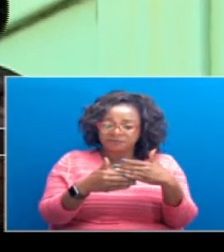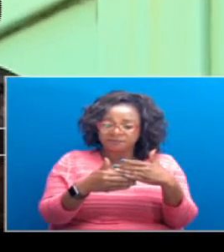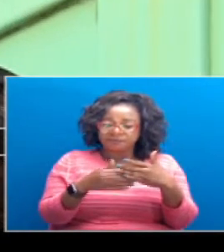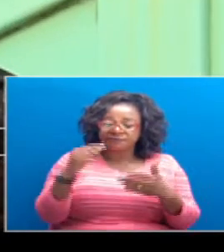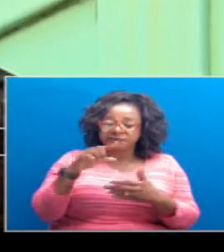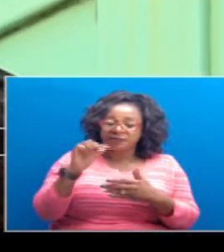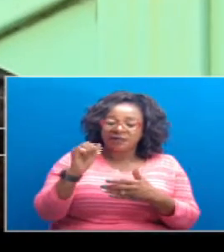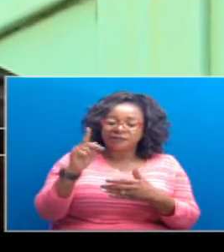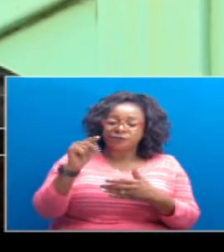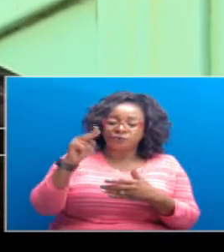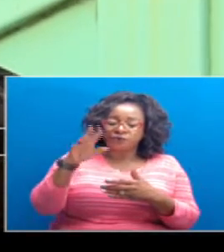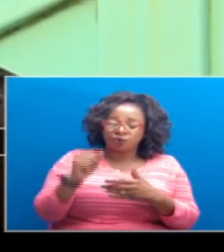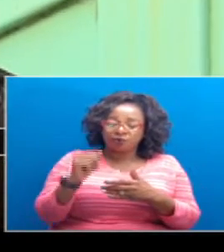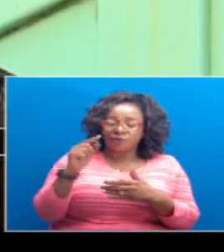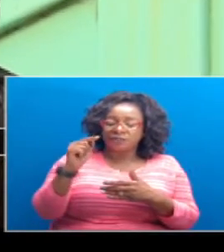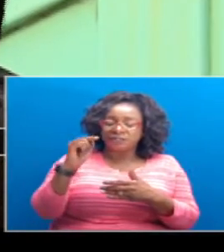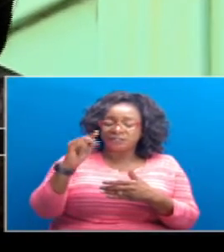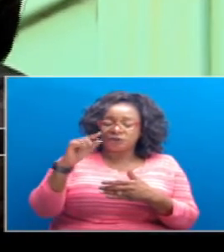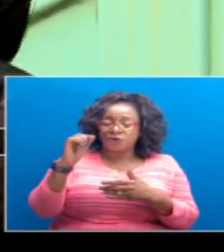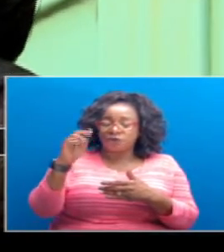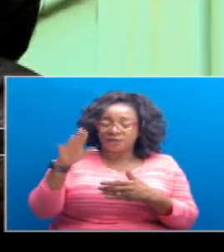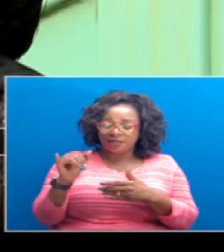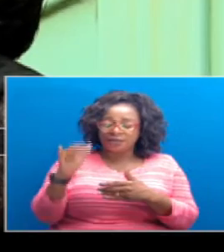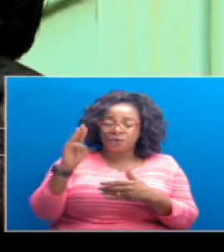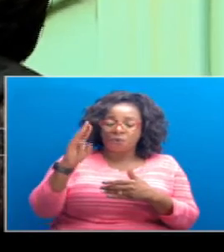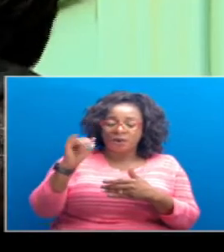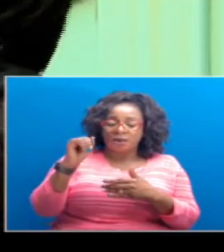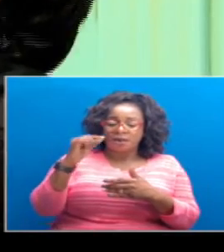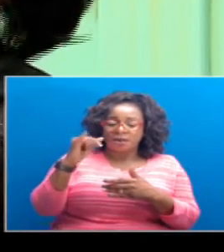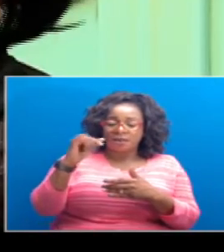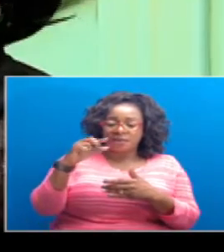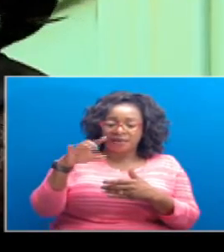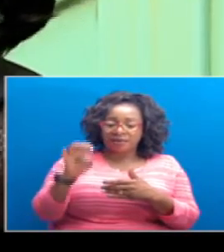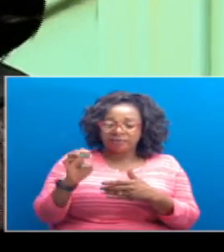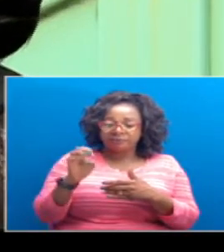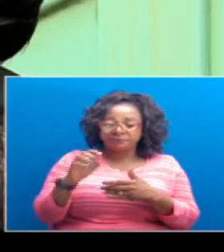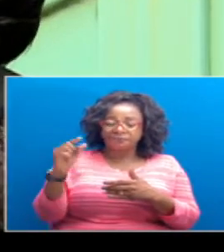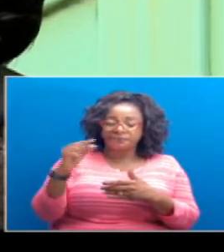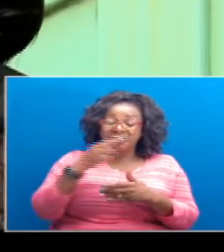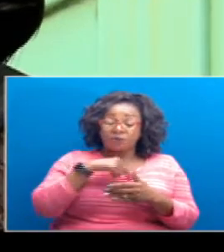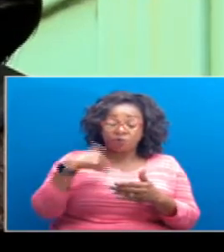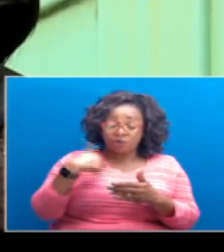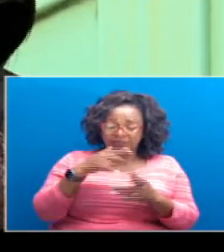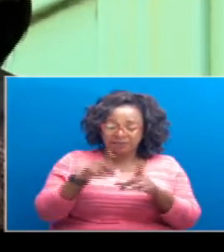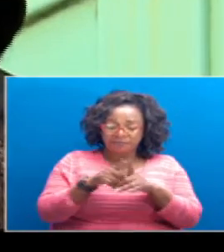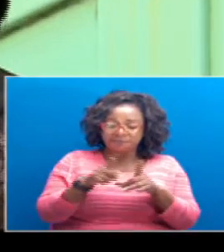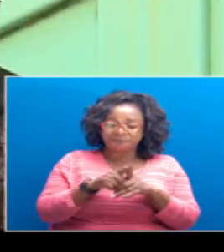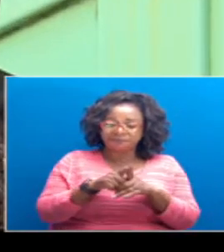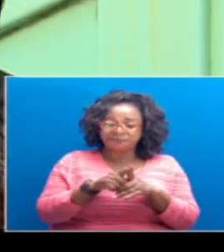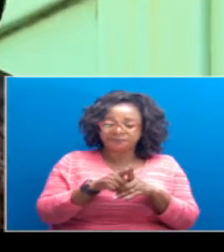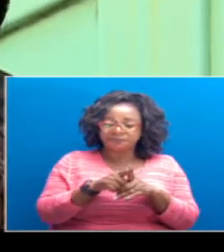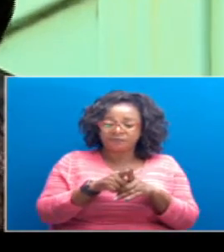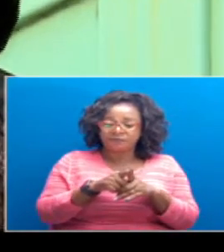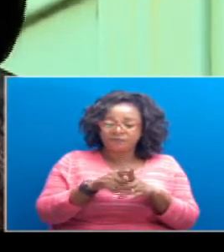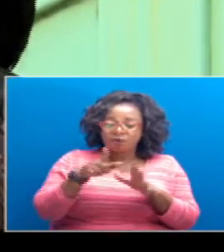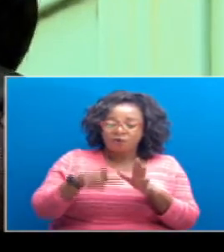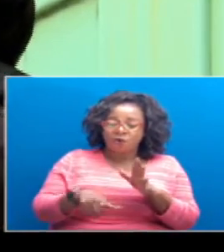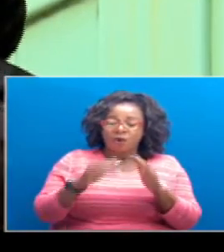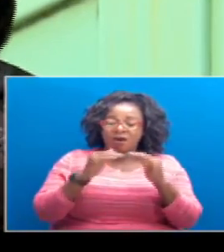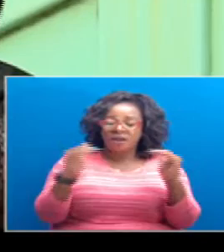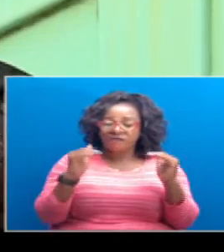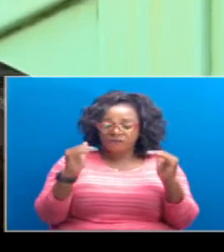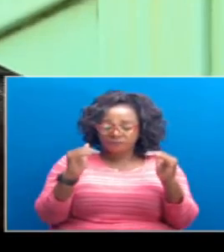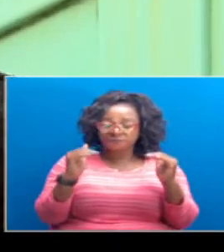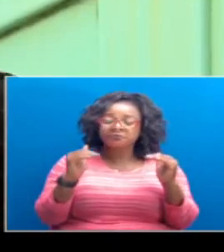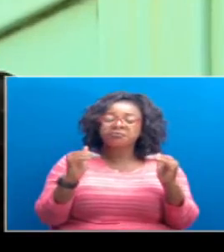Gatondo, at Tigoni, at Wangige, and even at Githunguri. And also the lower level facilities are